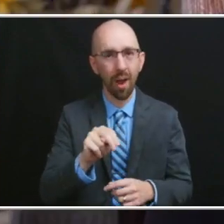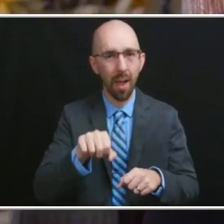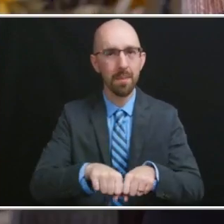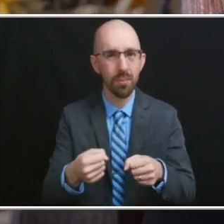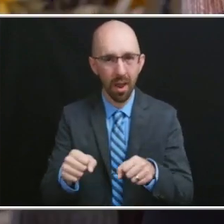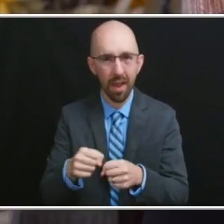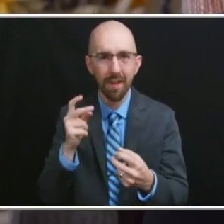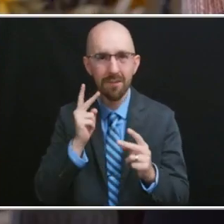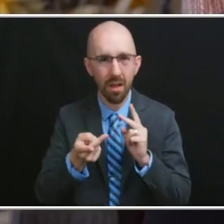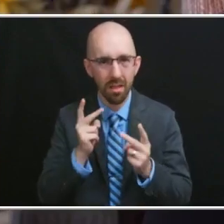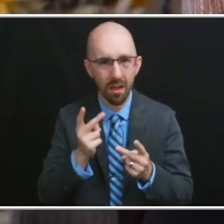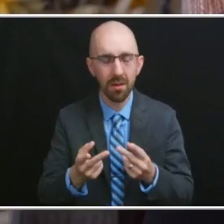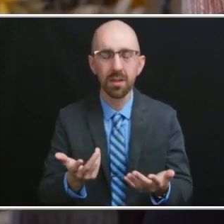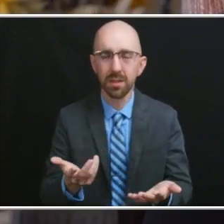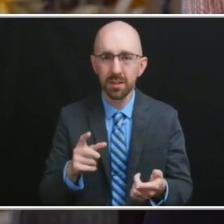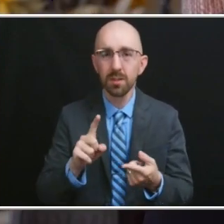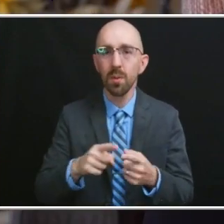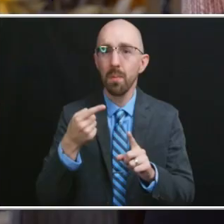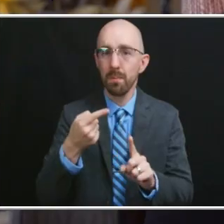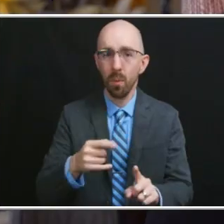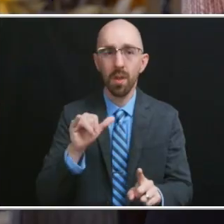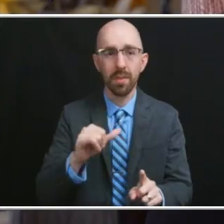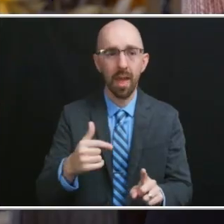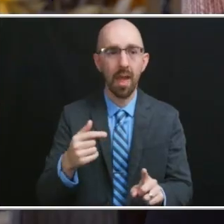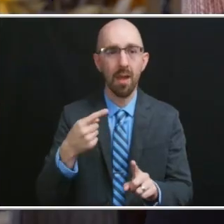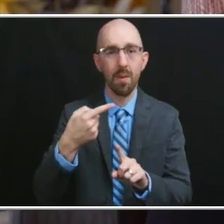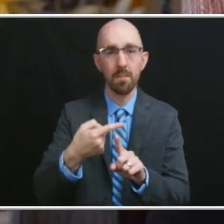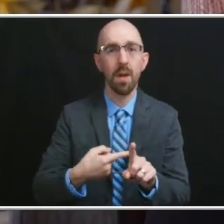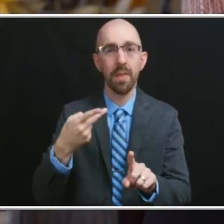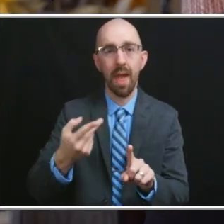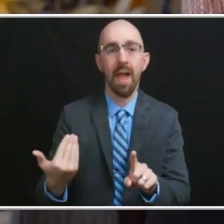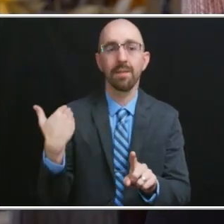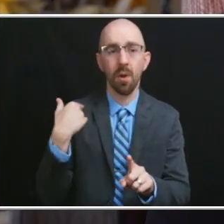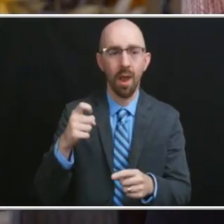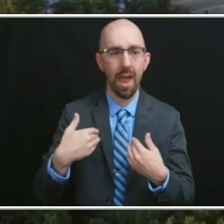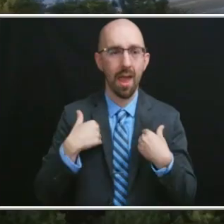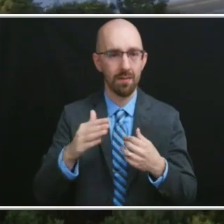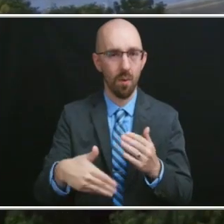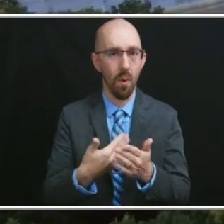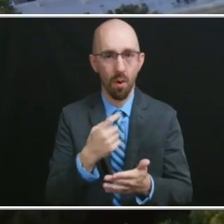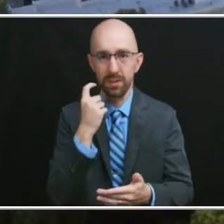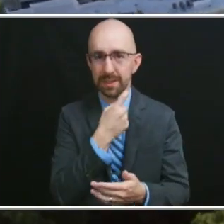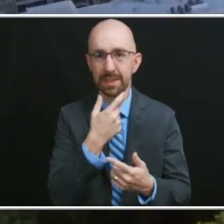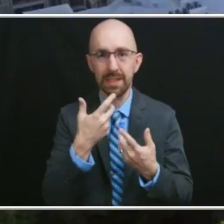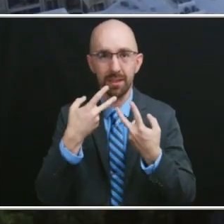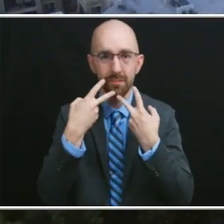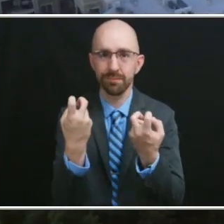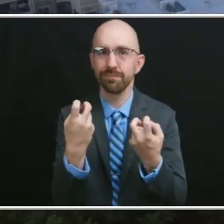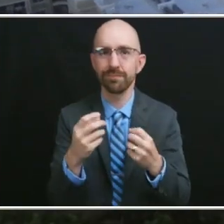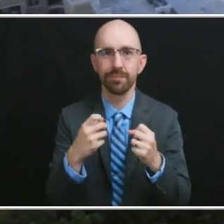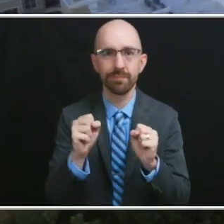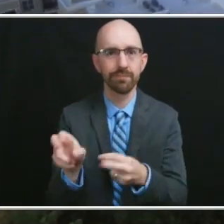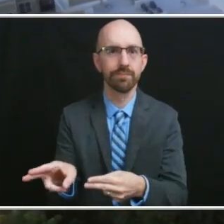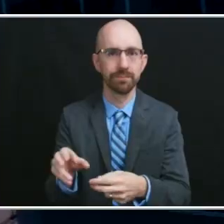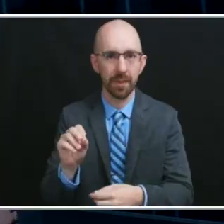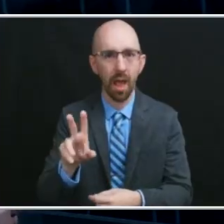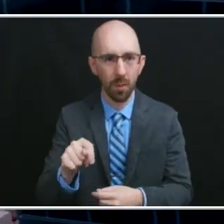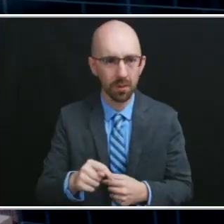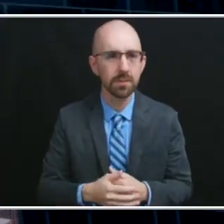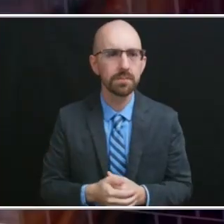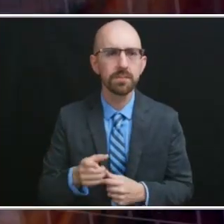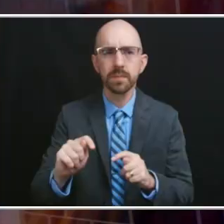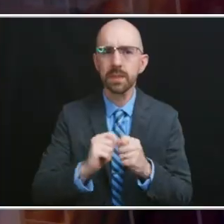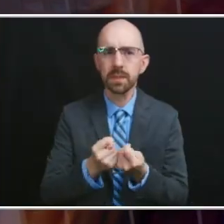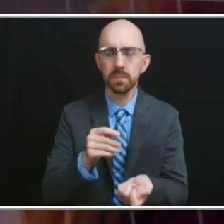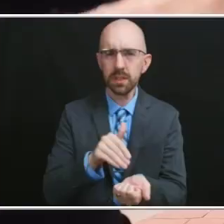out, to the point that a month and a half ago I had to have all of my teeth removed. Her team of doctors at the University of Kansas Health